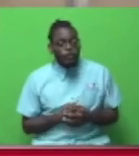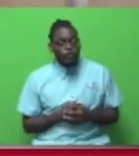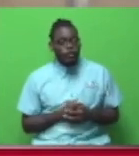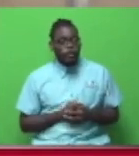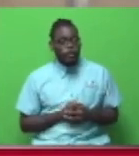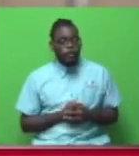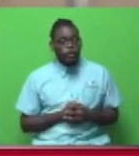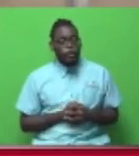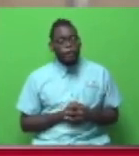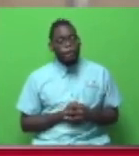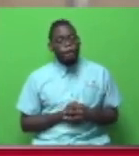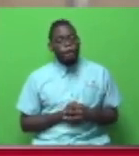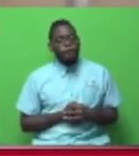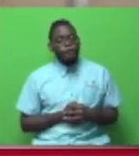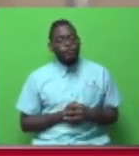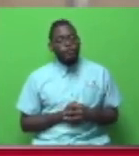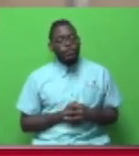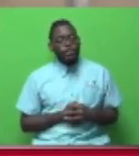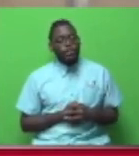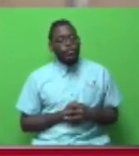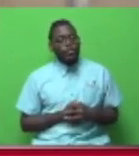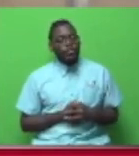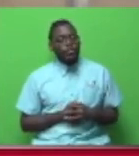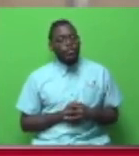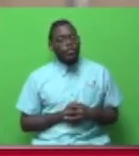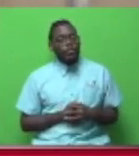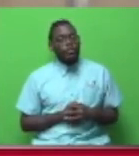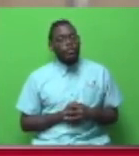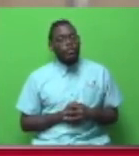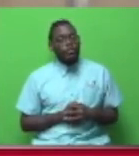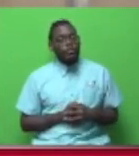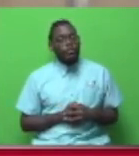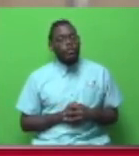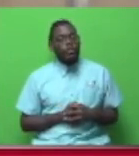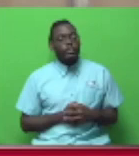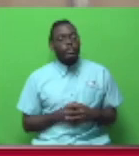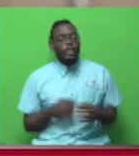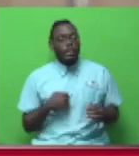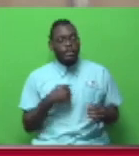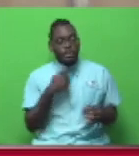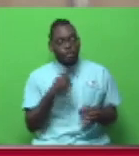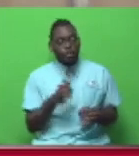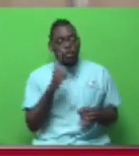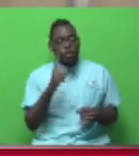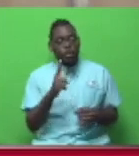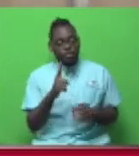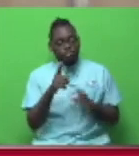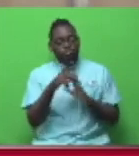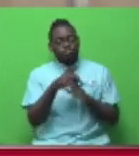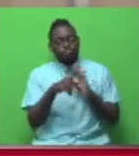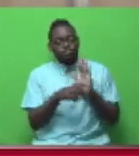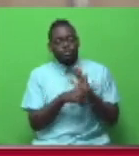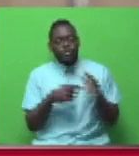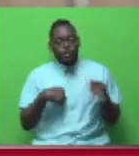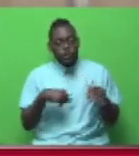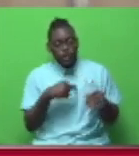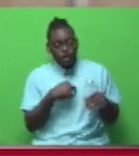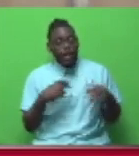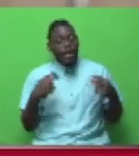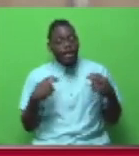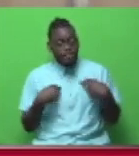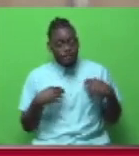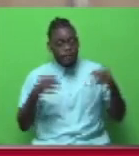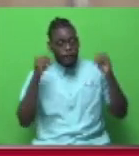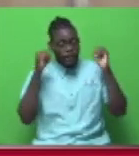the policy positions we have taken is to ensure that our people are employable. And what we do is that